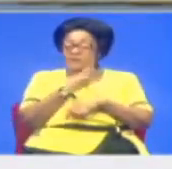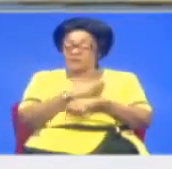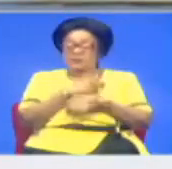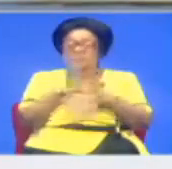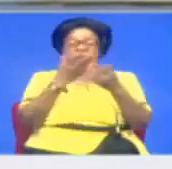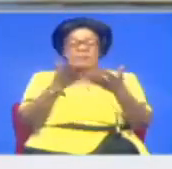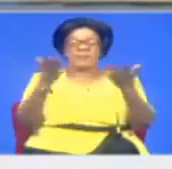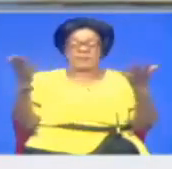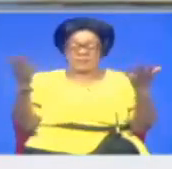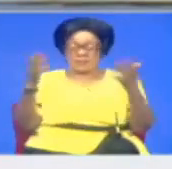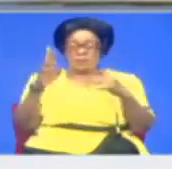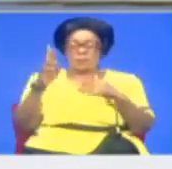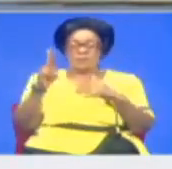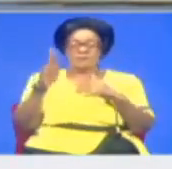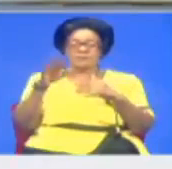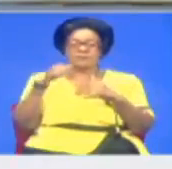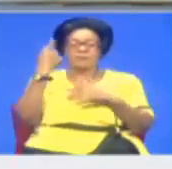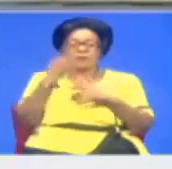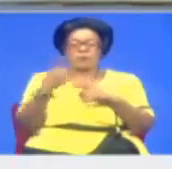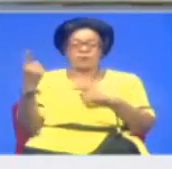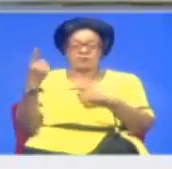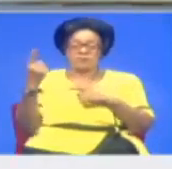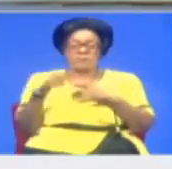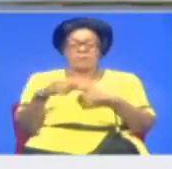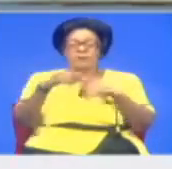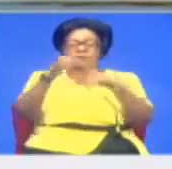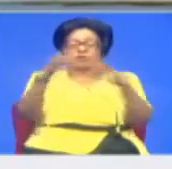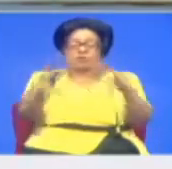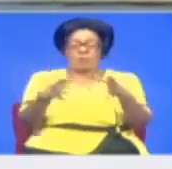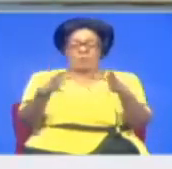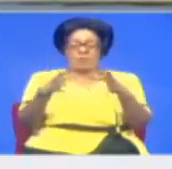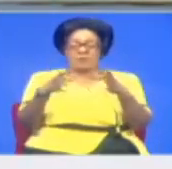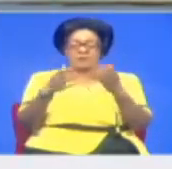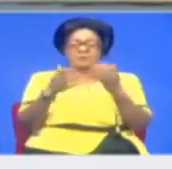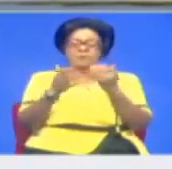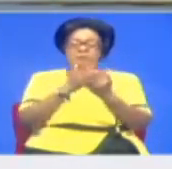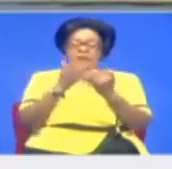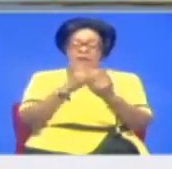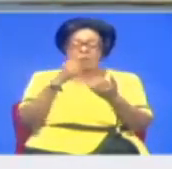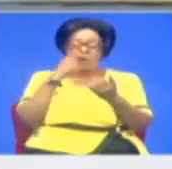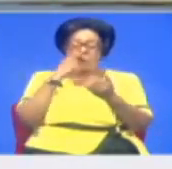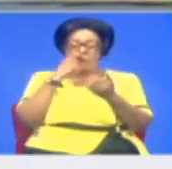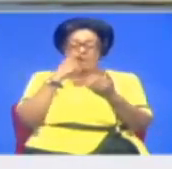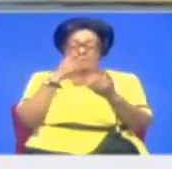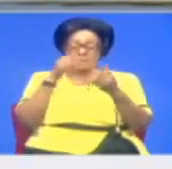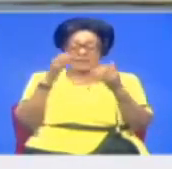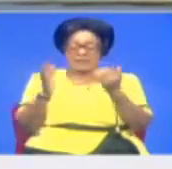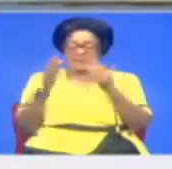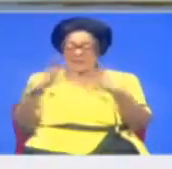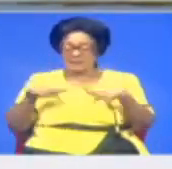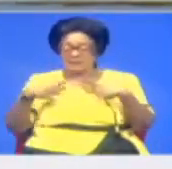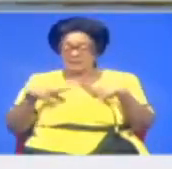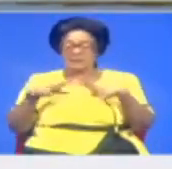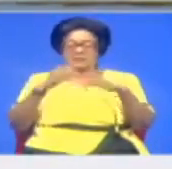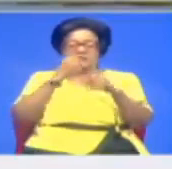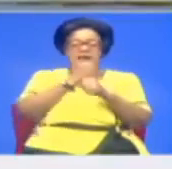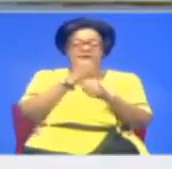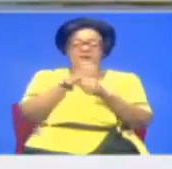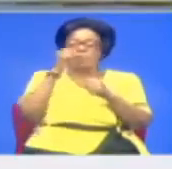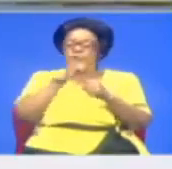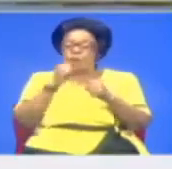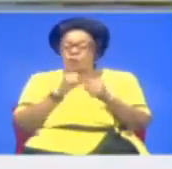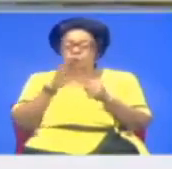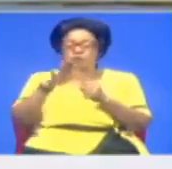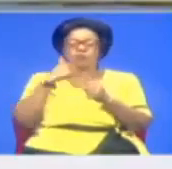available across the UK from next week, with priority groups being care home residents, health and care staff, the elderly and those who are